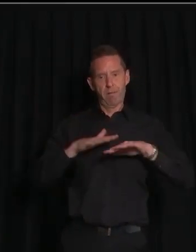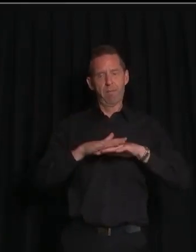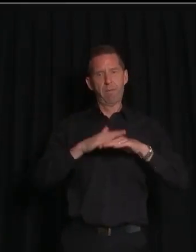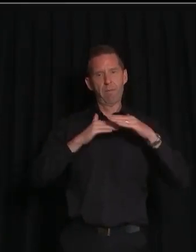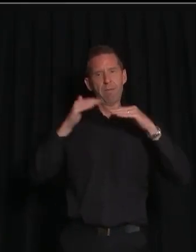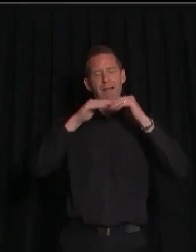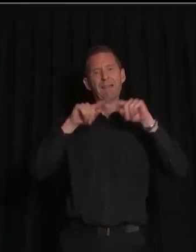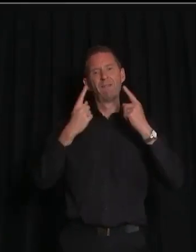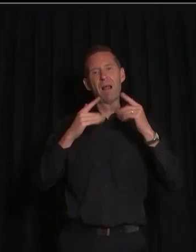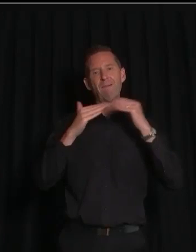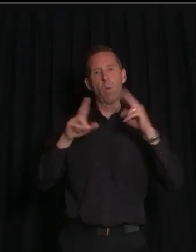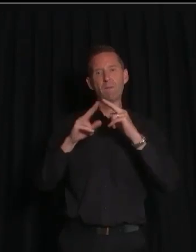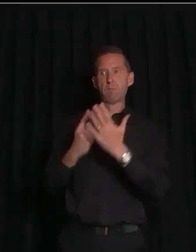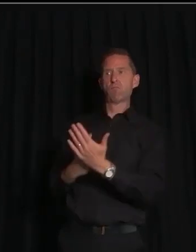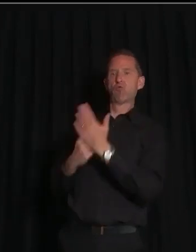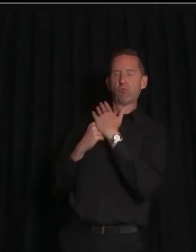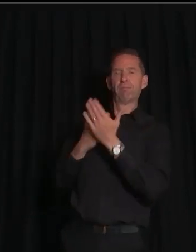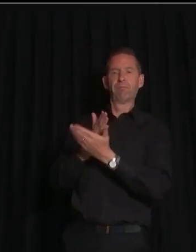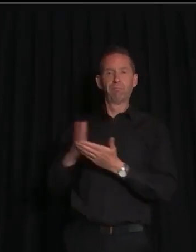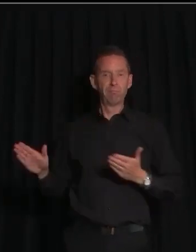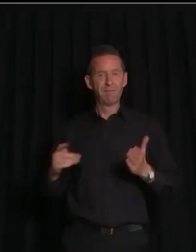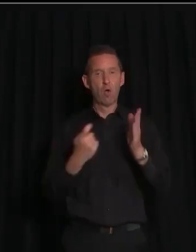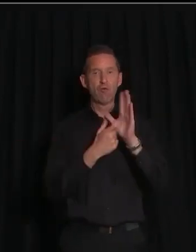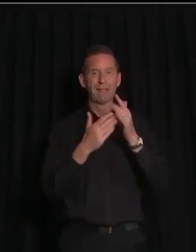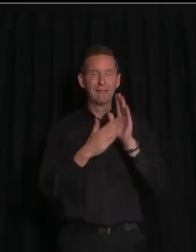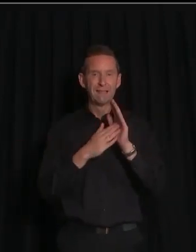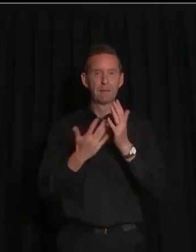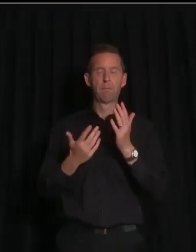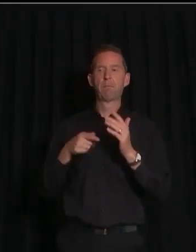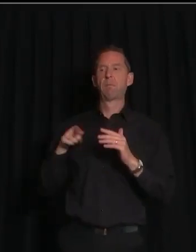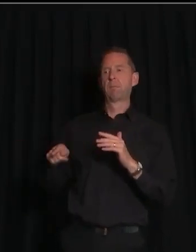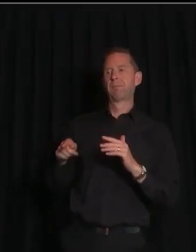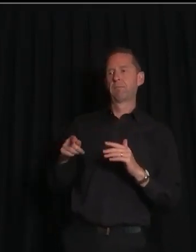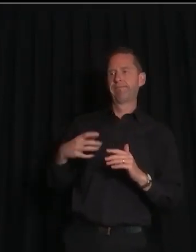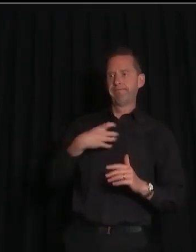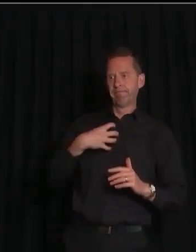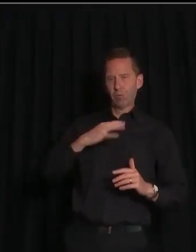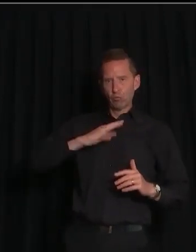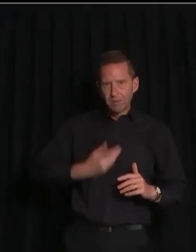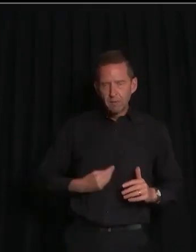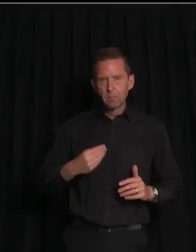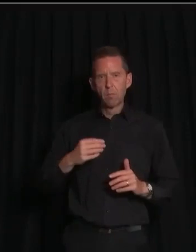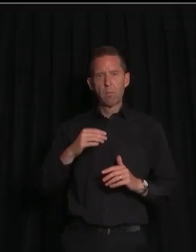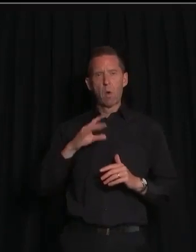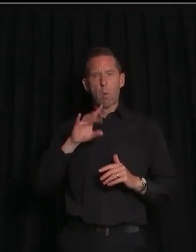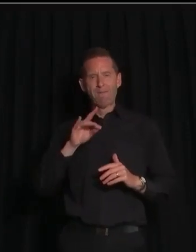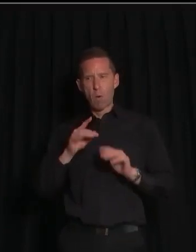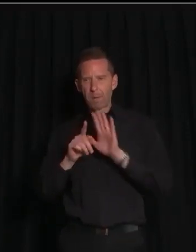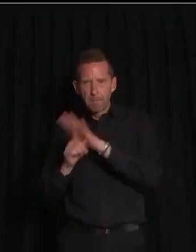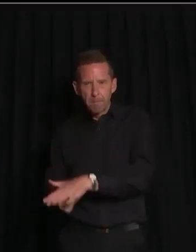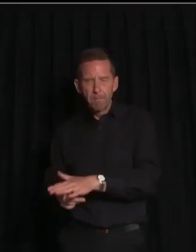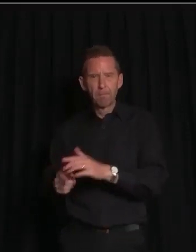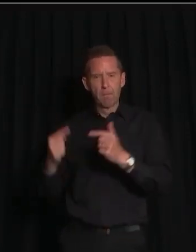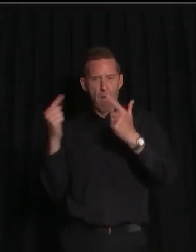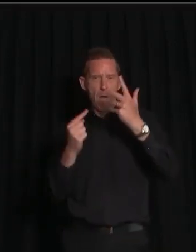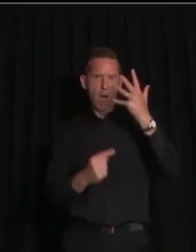oppression and marginalisation, the racism, the transphobia, the homophobia, the ageism, the sexism, all the obias, all the